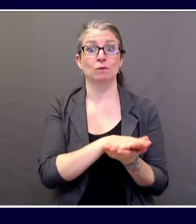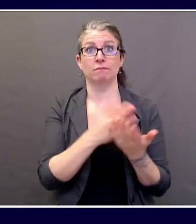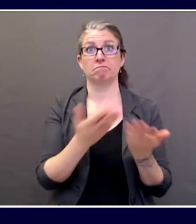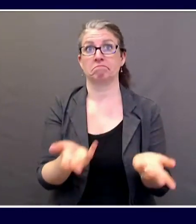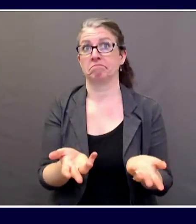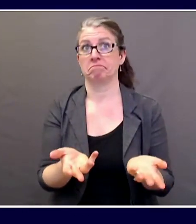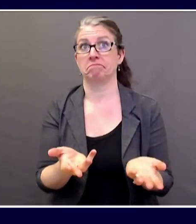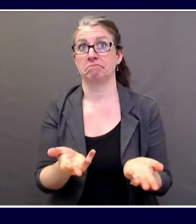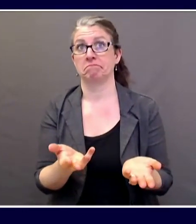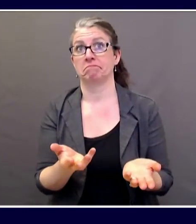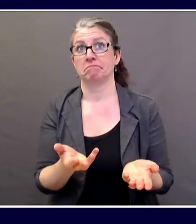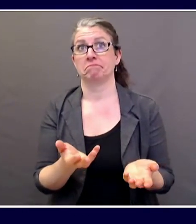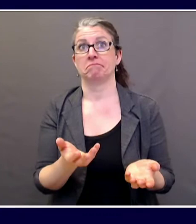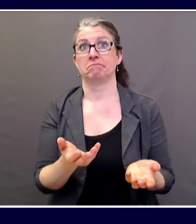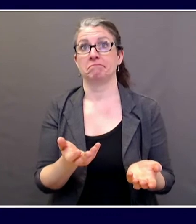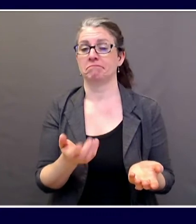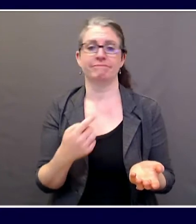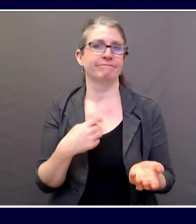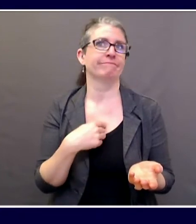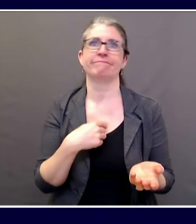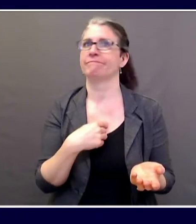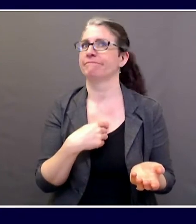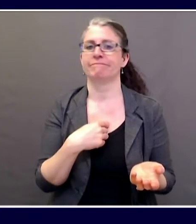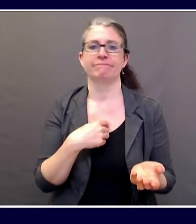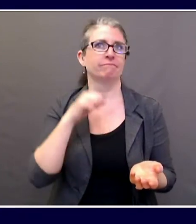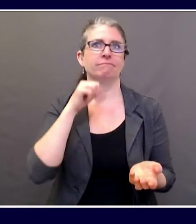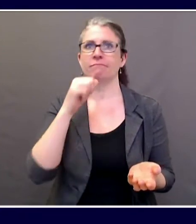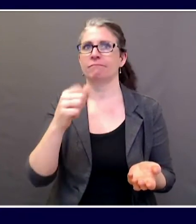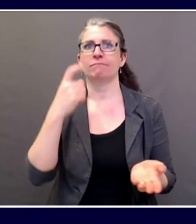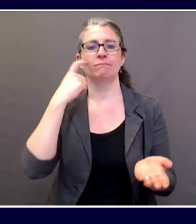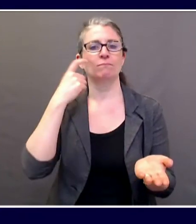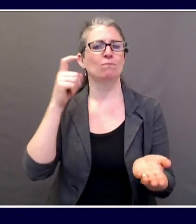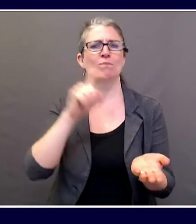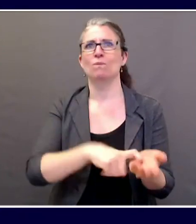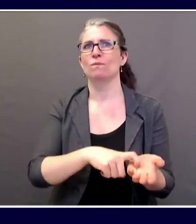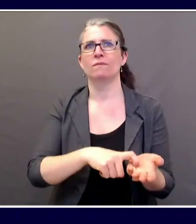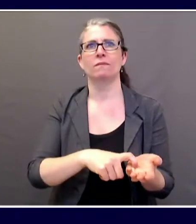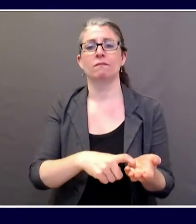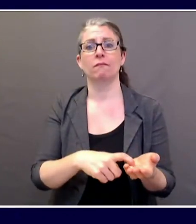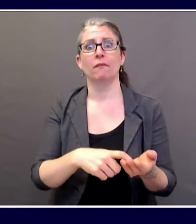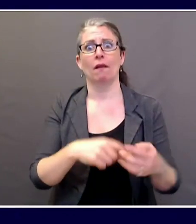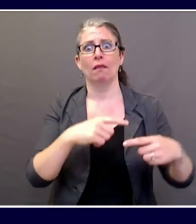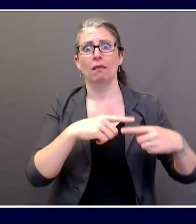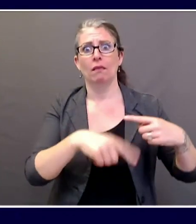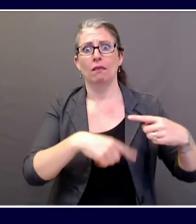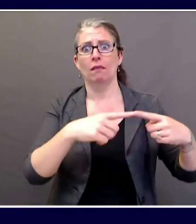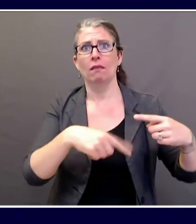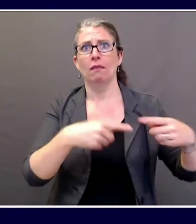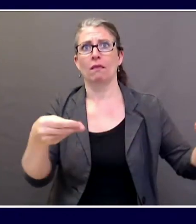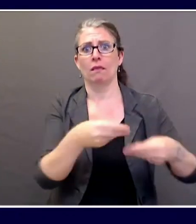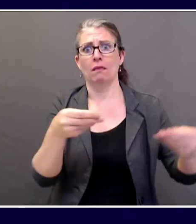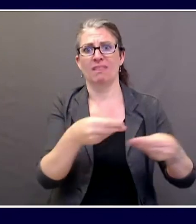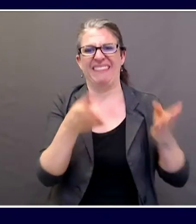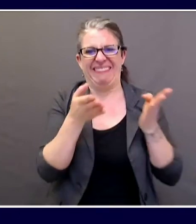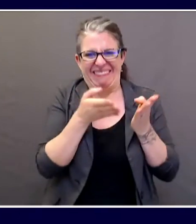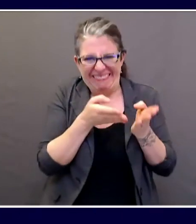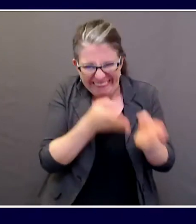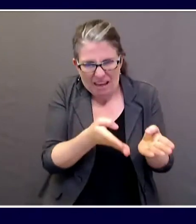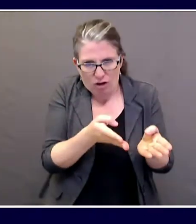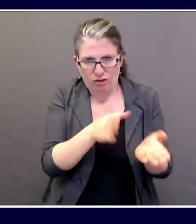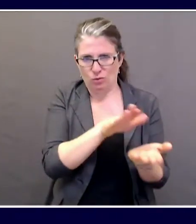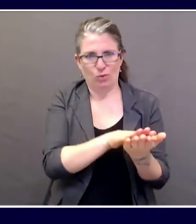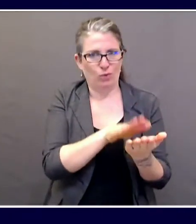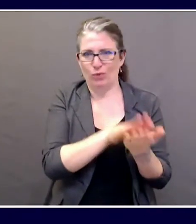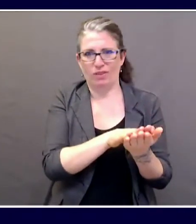is sustained or pronounced transmission within schools. We're certainly seeing cases within schools,